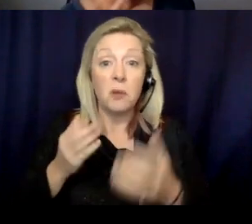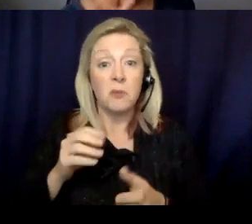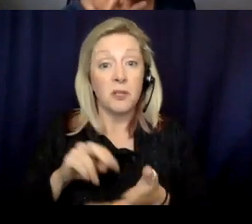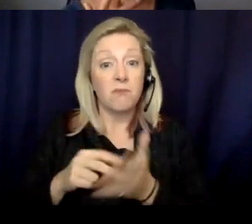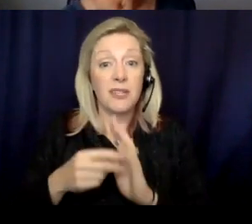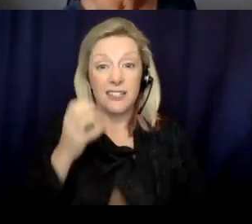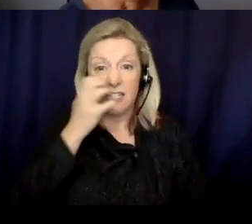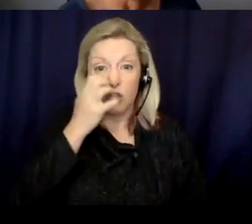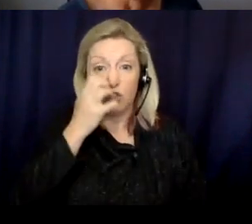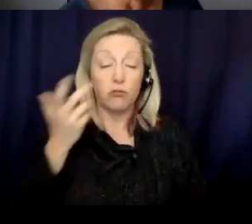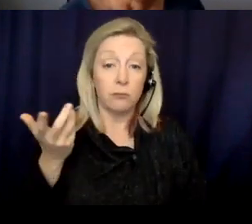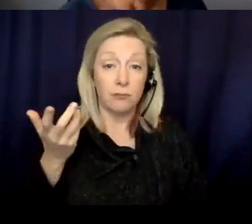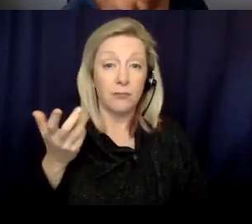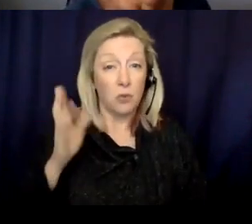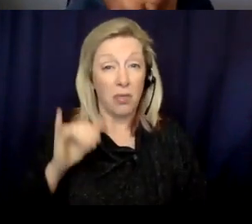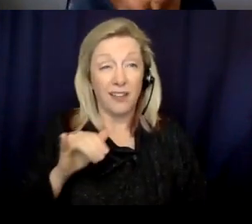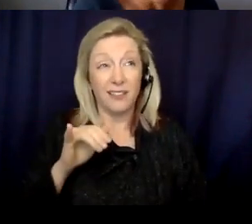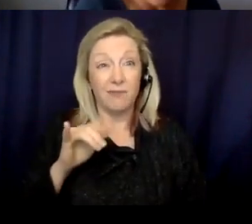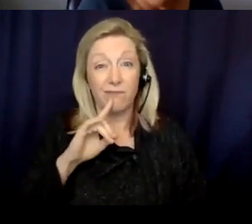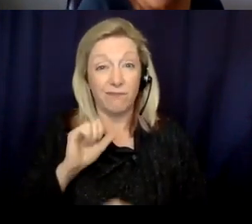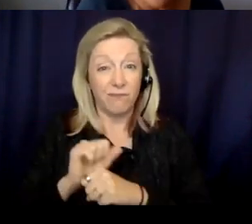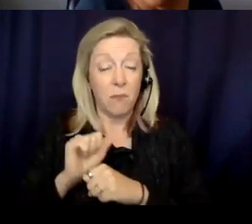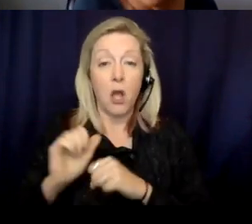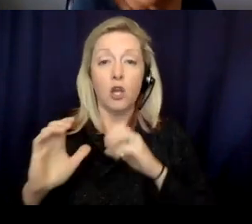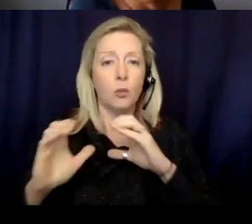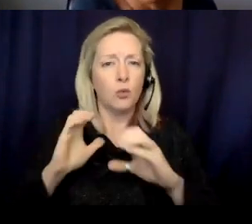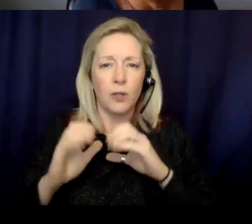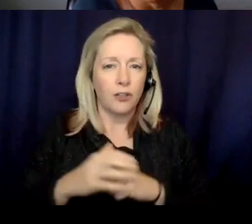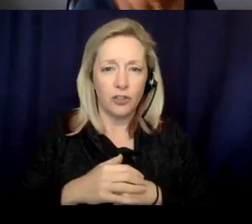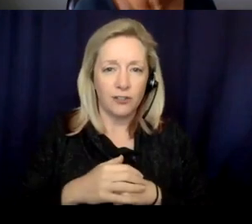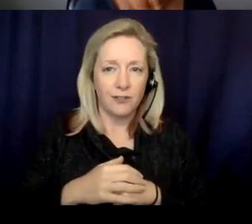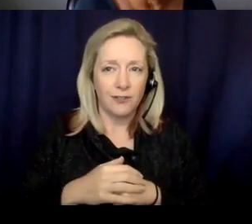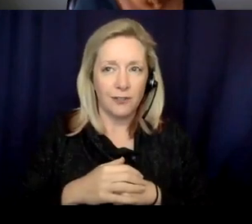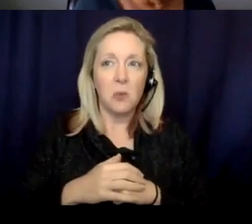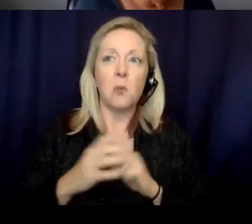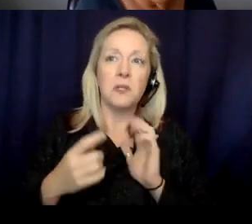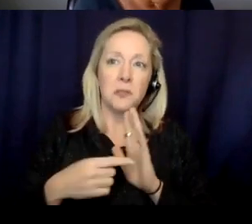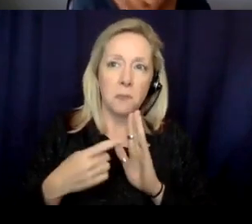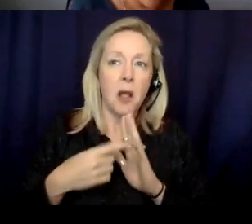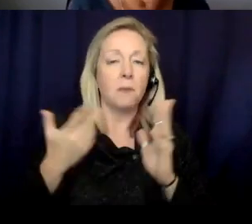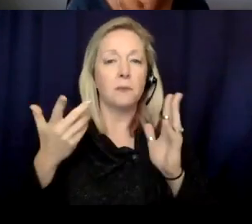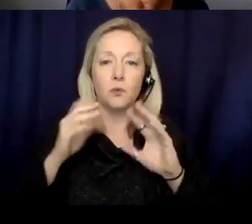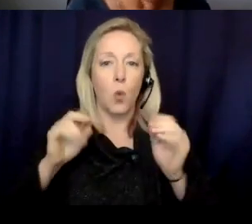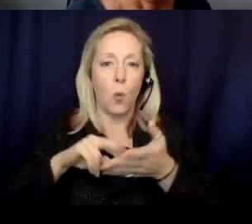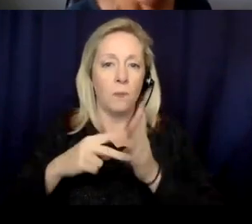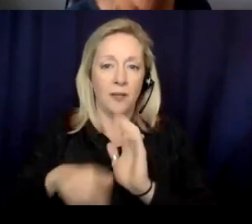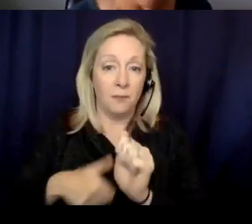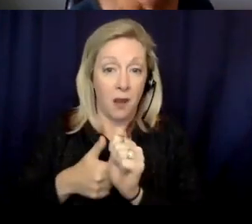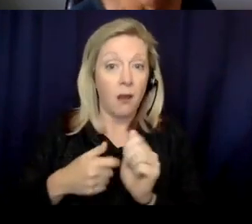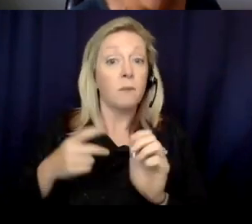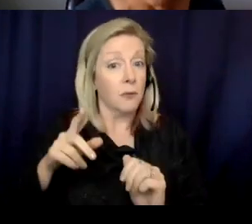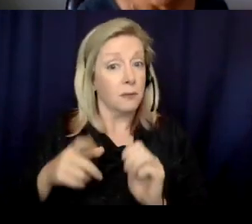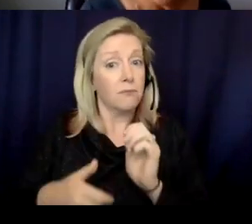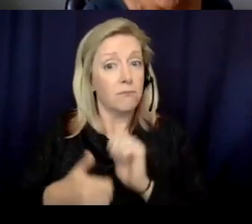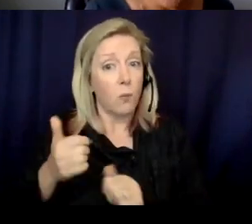not really communicating things that we need to necessarily know. So there are those things that